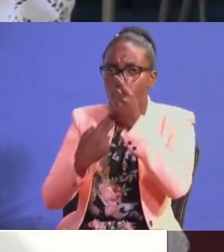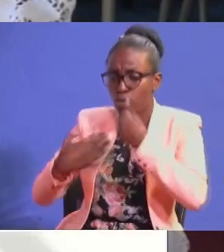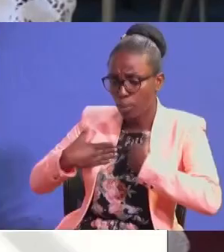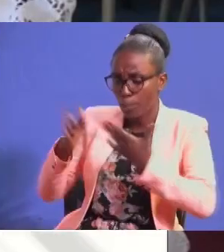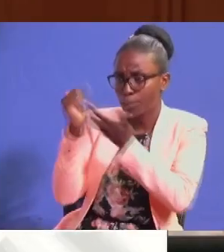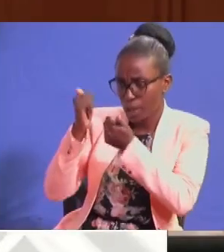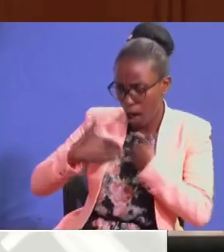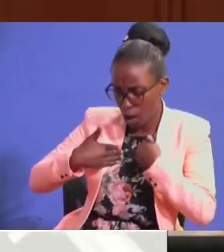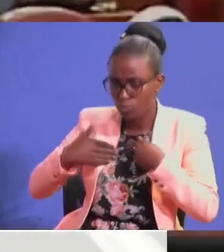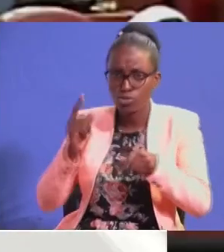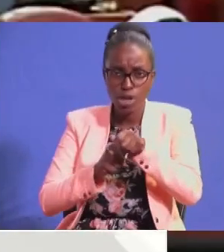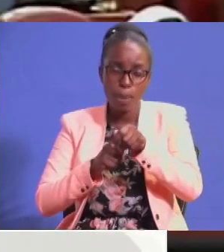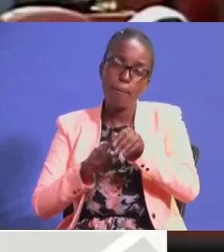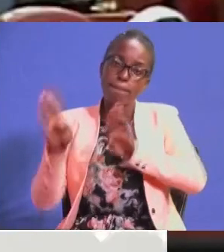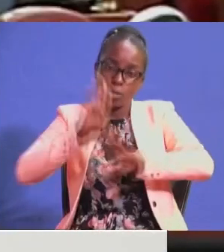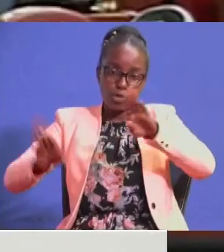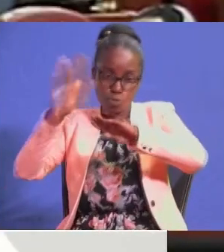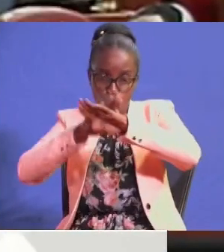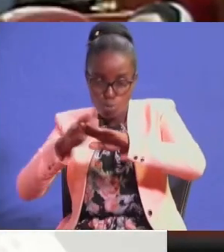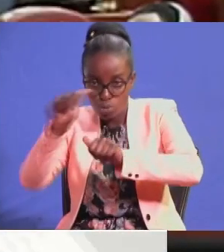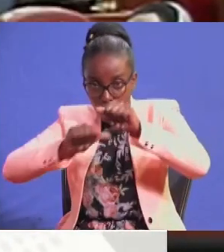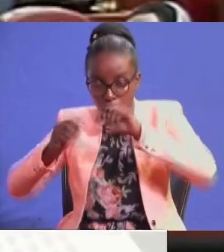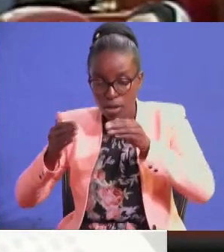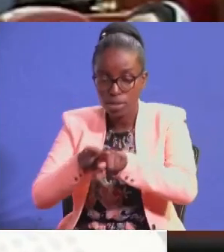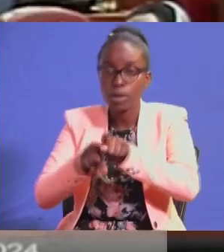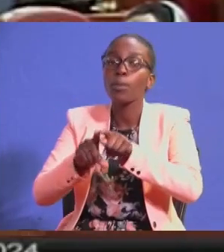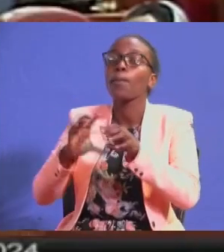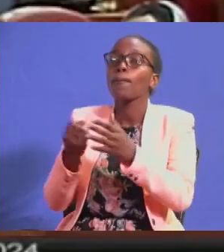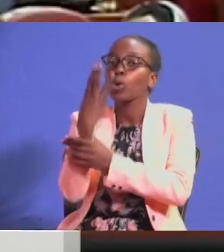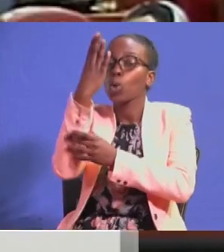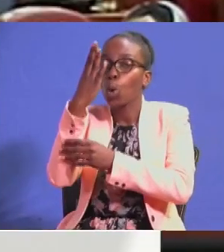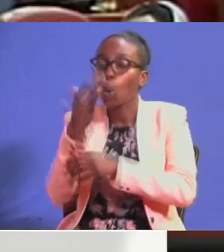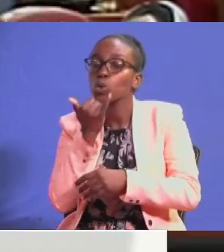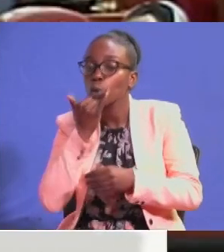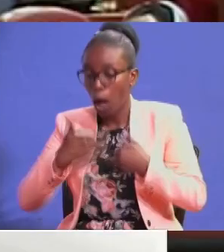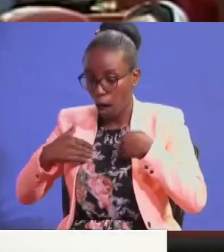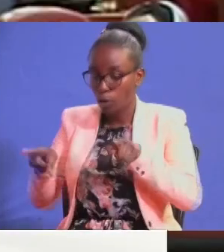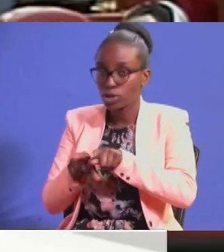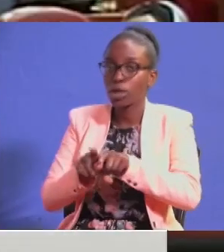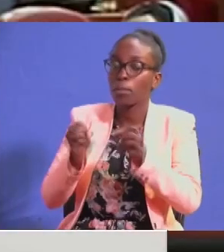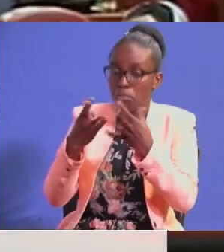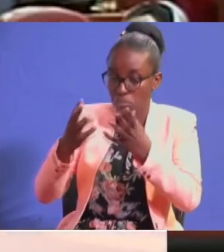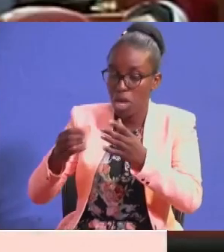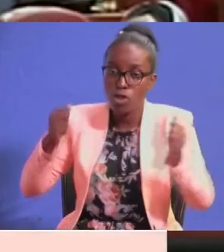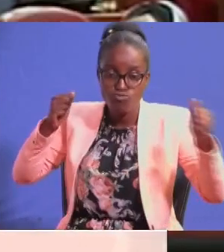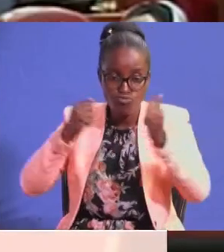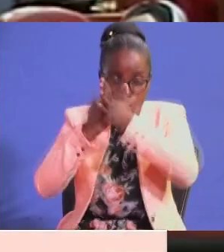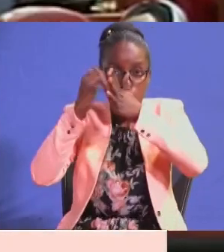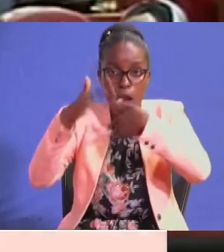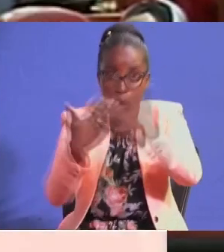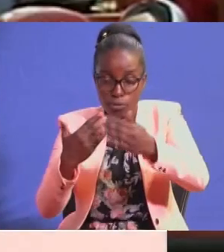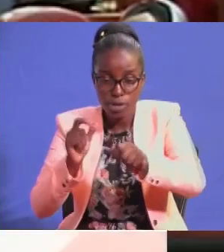and Integrity Act. His submissions further cites gross misconduct, including reckless attacks on the National Intelligence